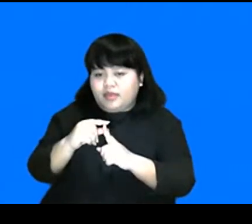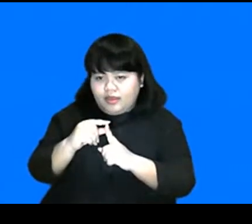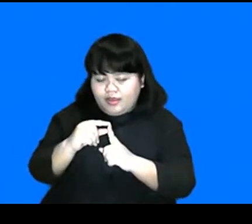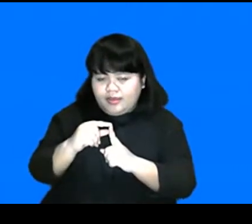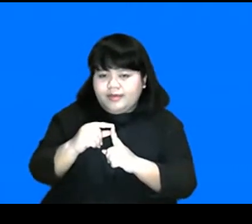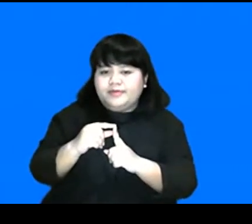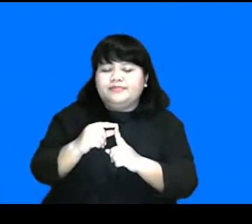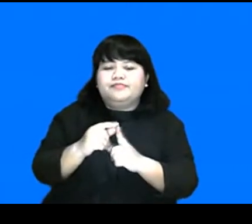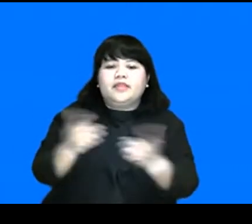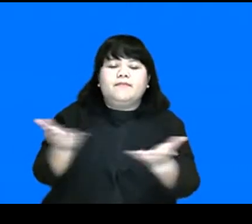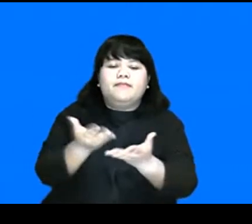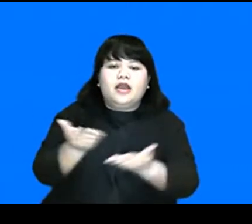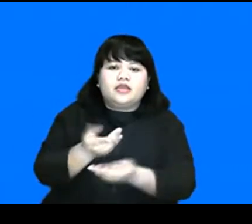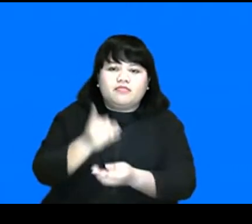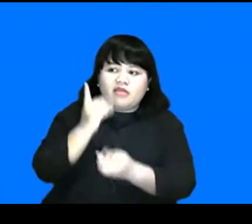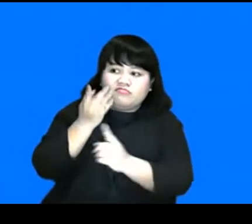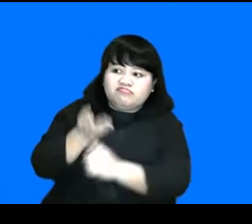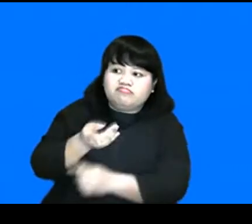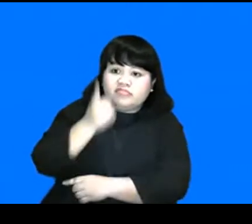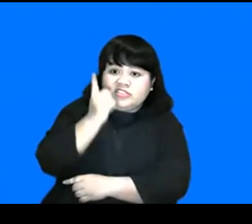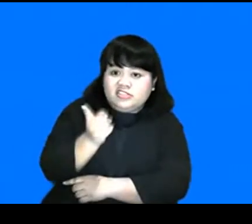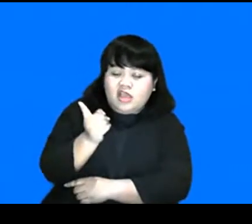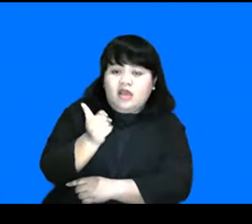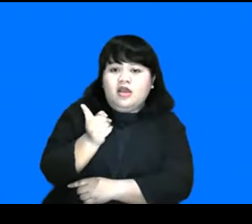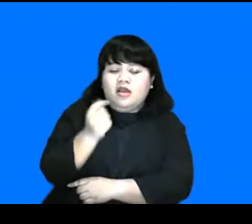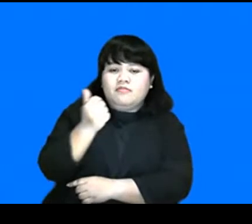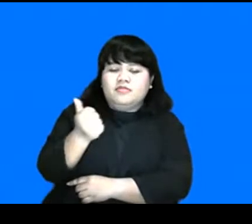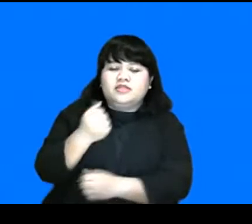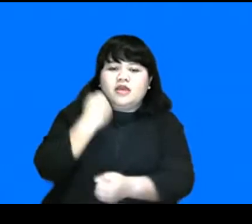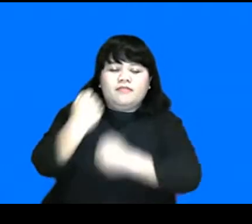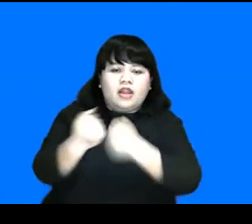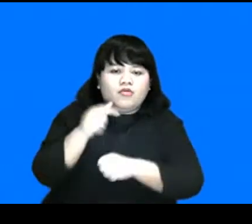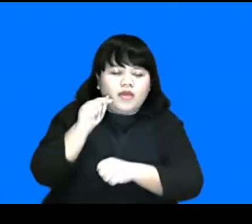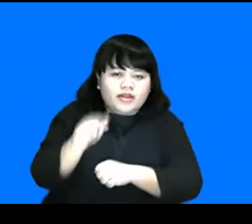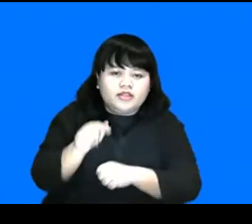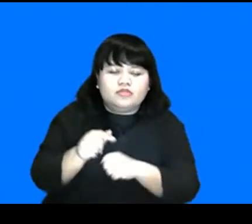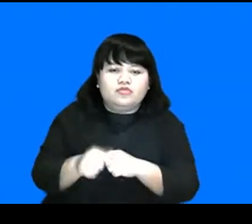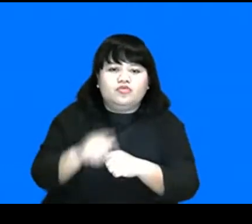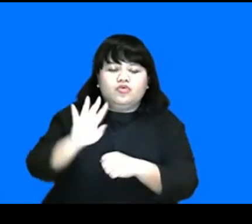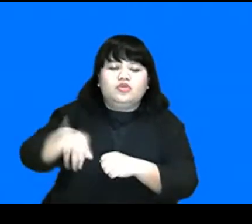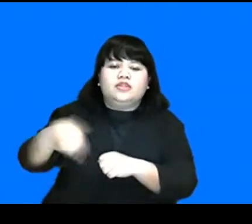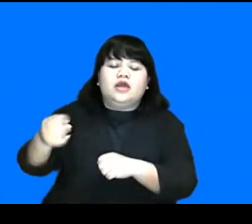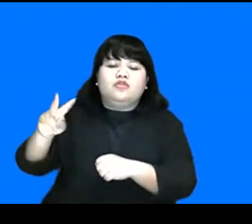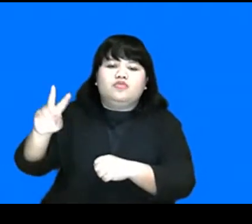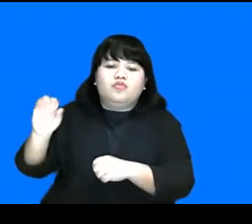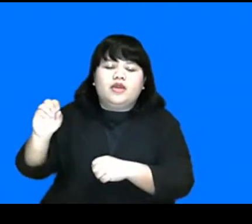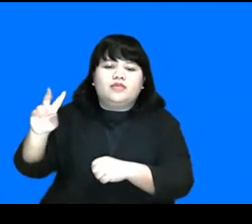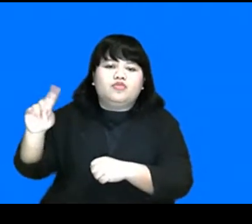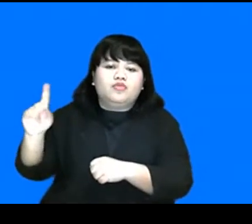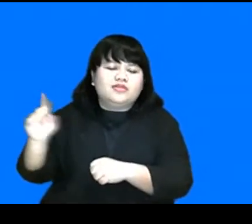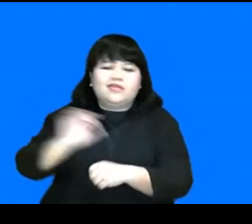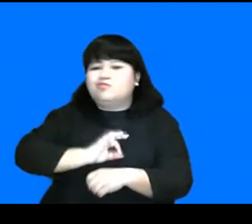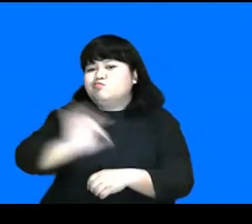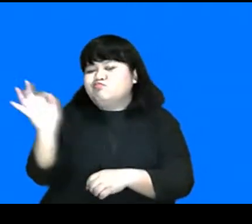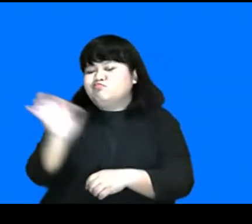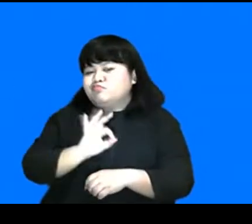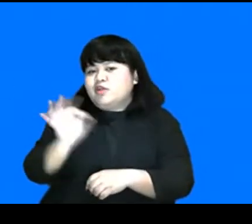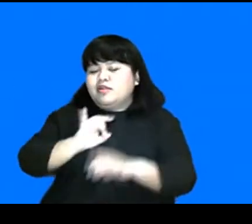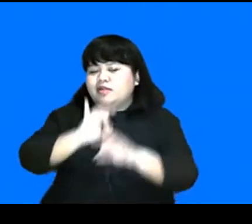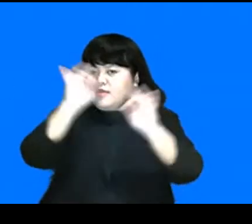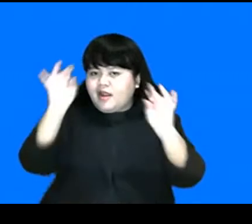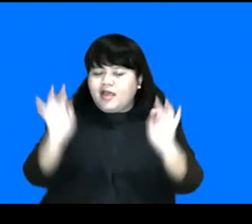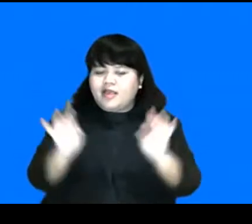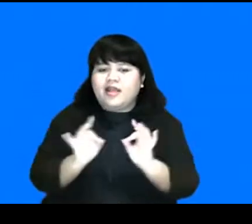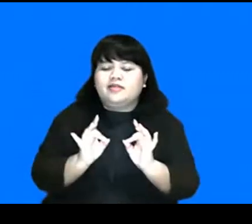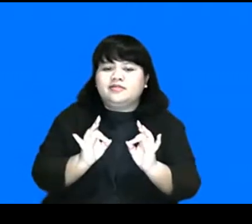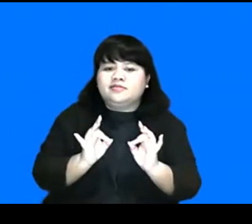from 35 to 21, lowering the capital gains tax for the rich, etc., etc., giving tax